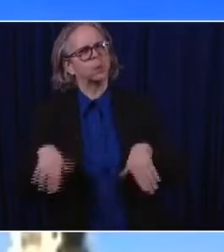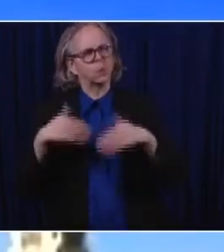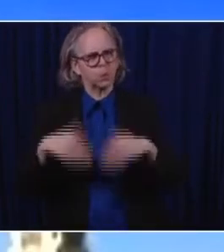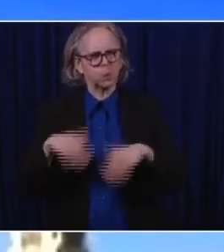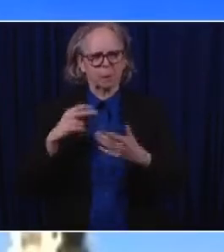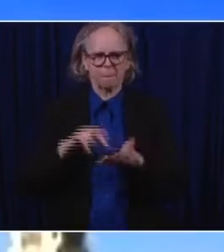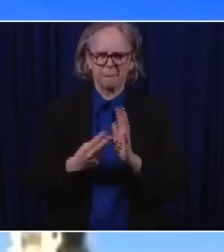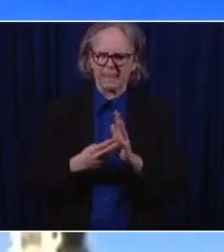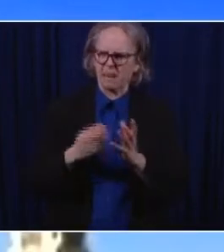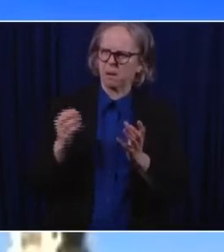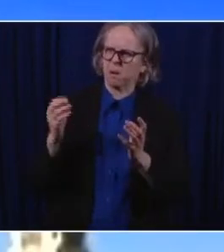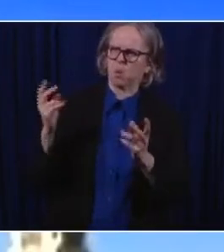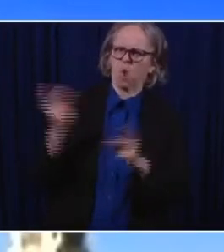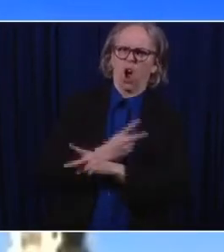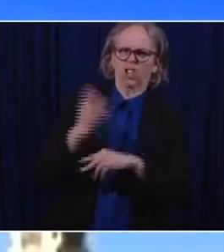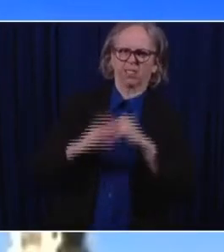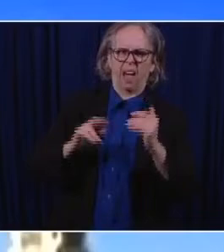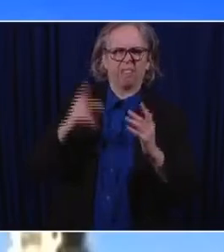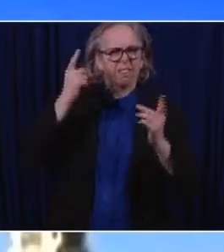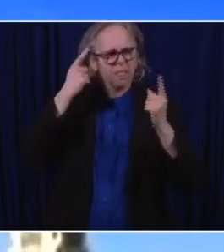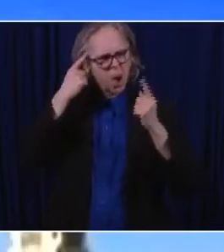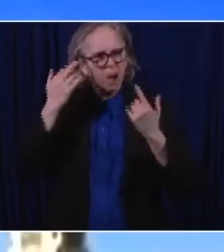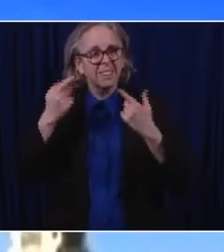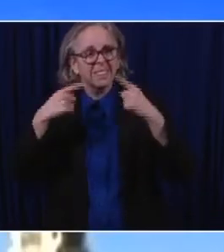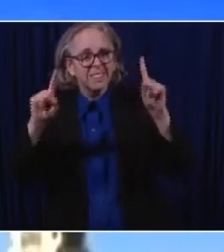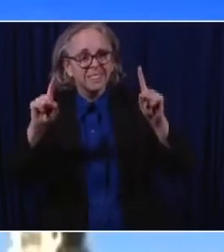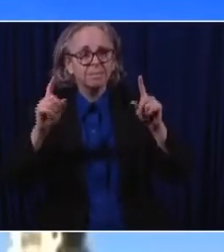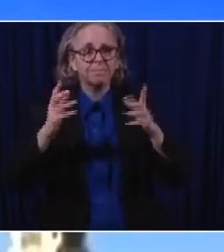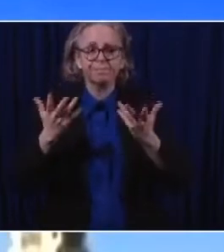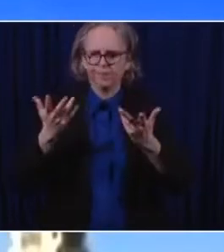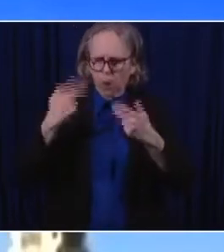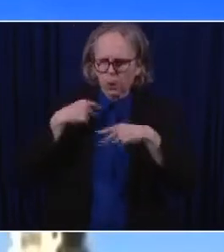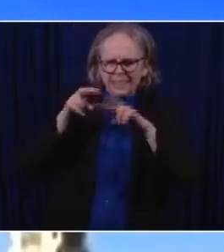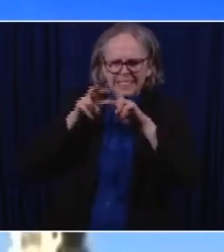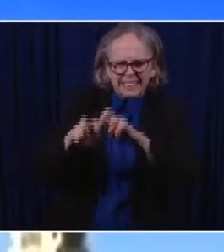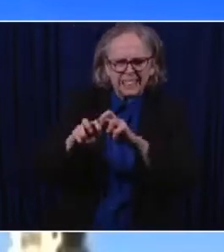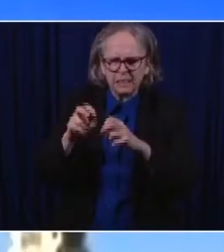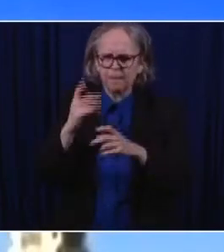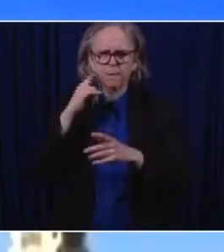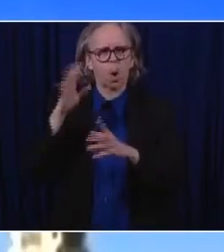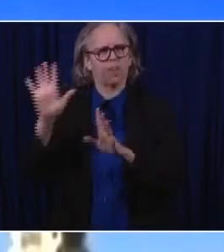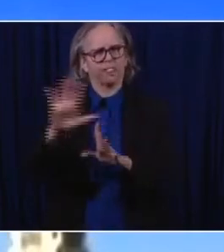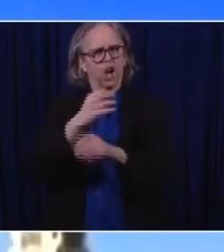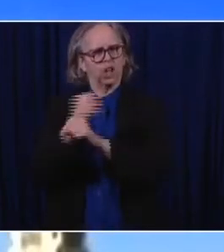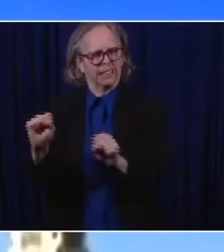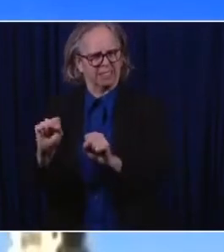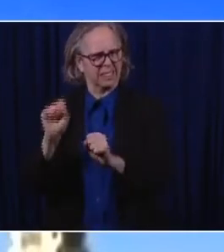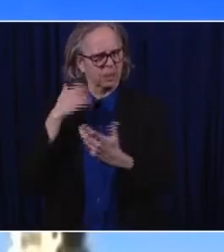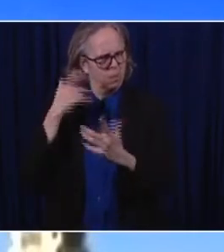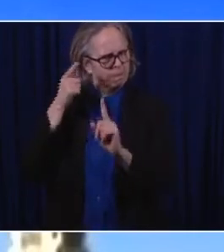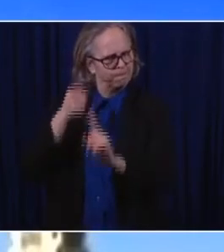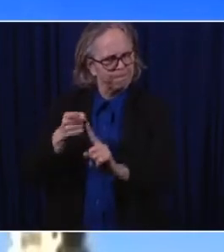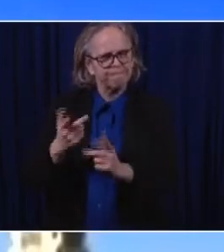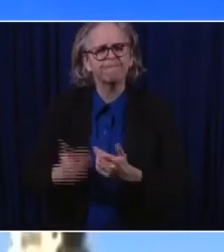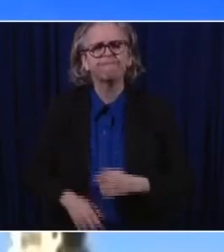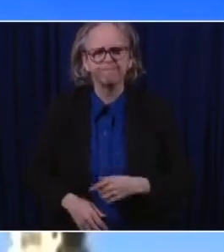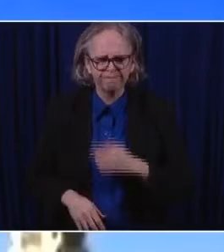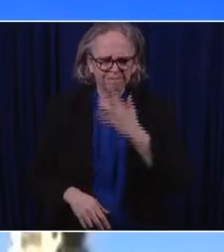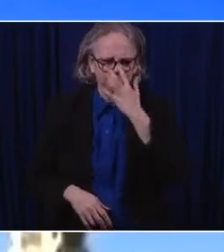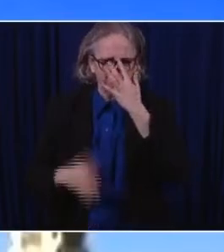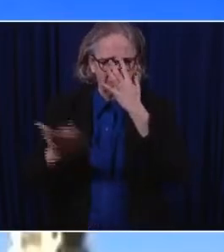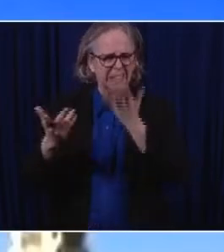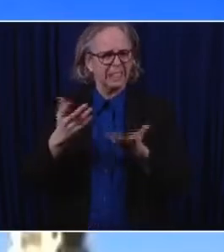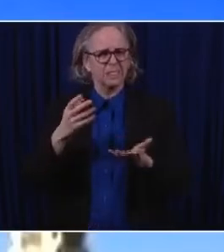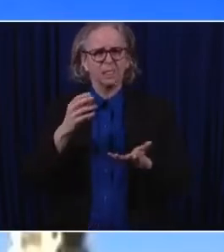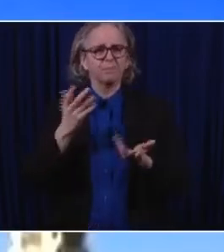assessments safely, and it can happen fairly smoothly and without much difficulty. So what do the numbers show in terms of student performance? Again, as we expected, because